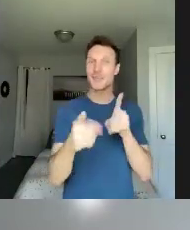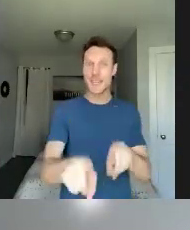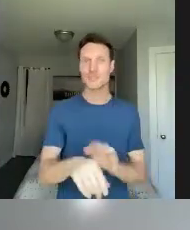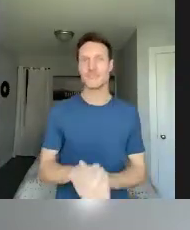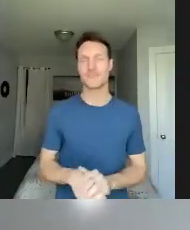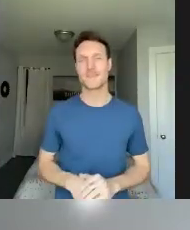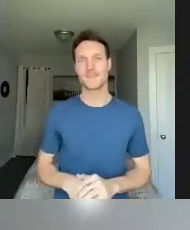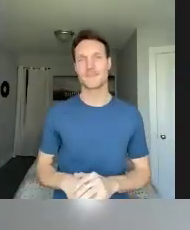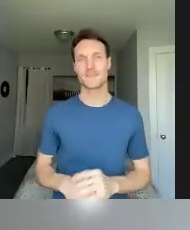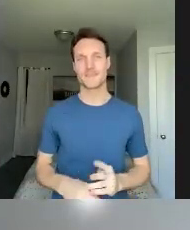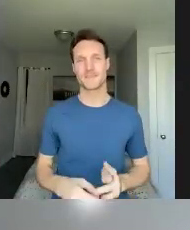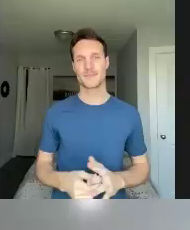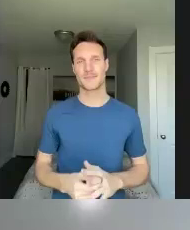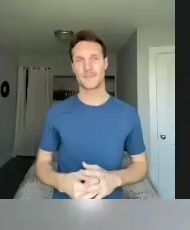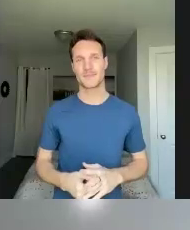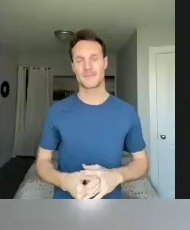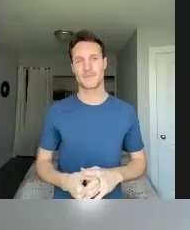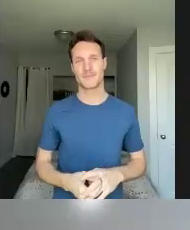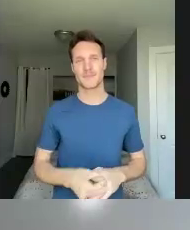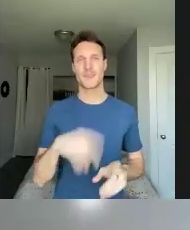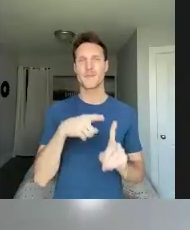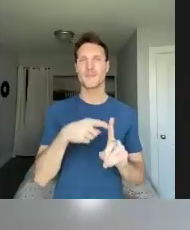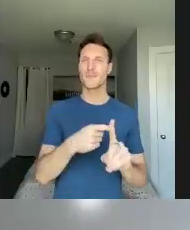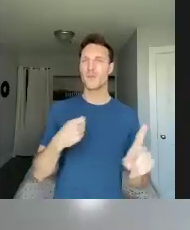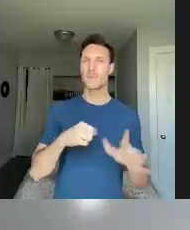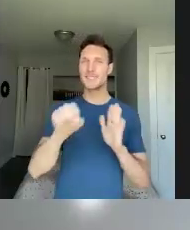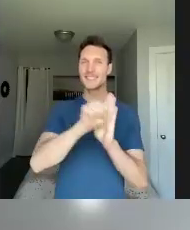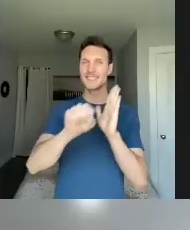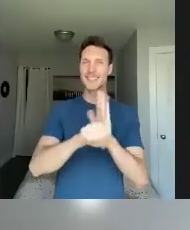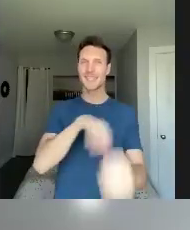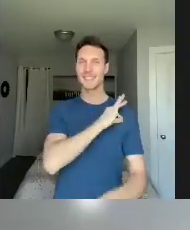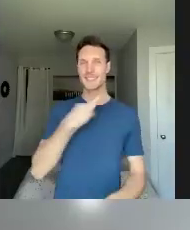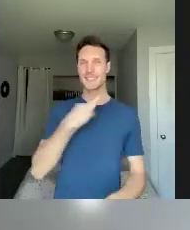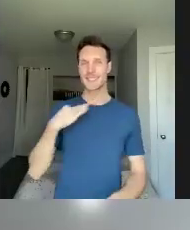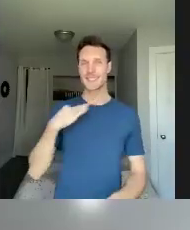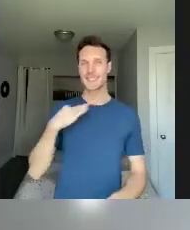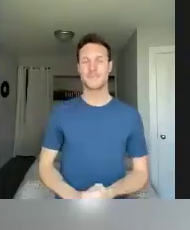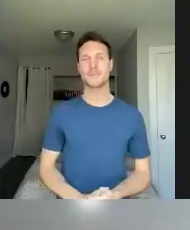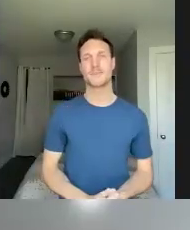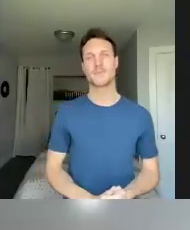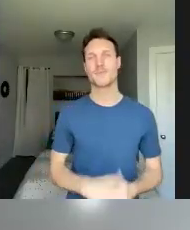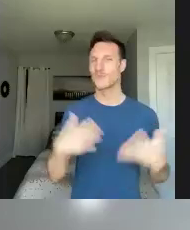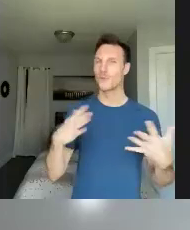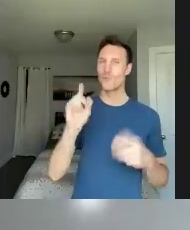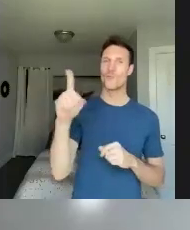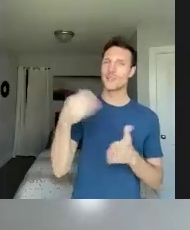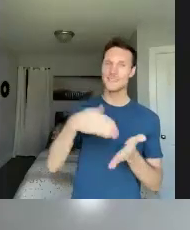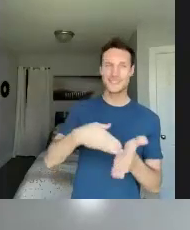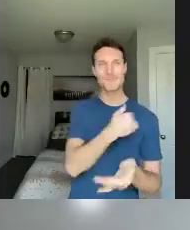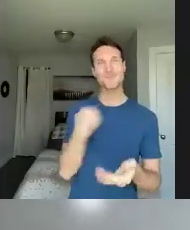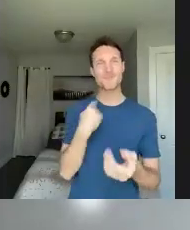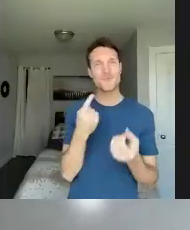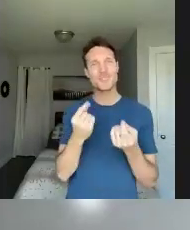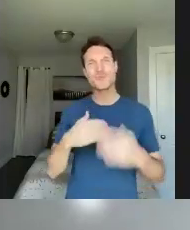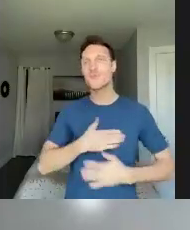the state staff. So once again, we do appreciate you taking the time